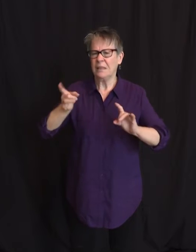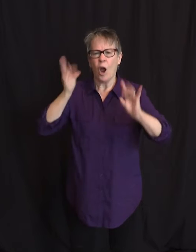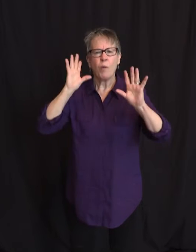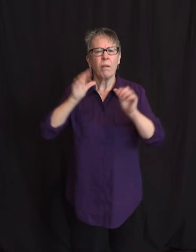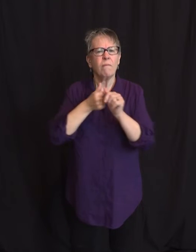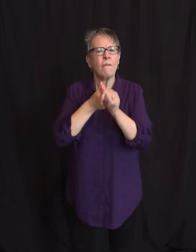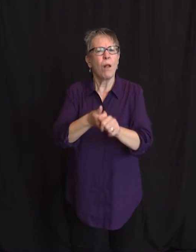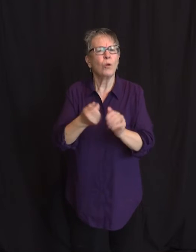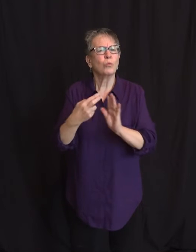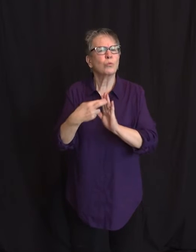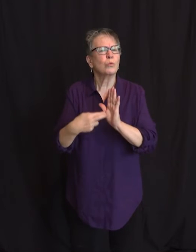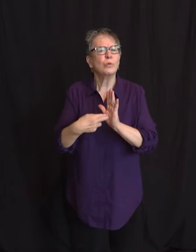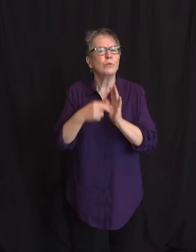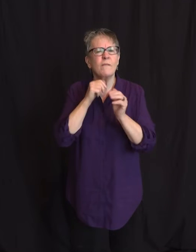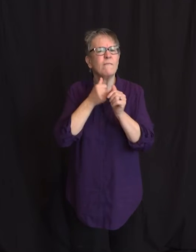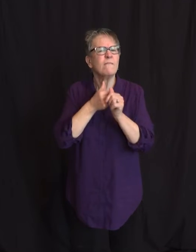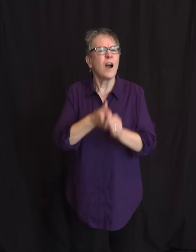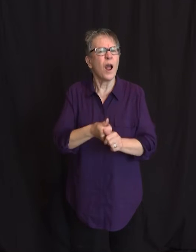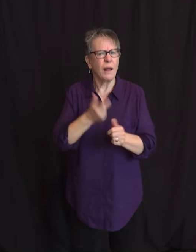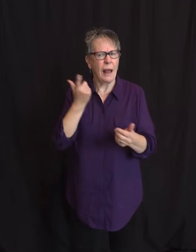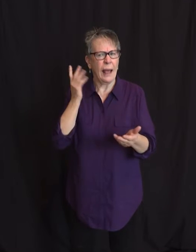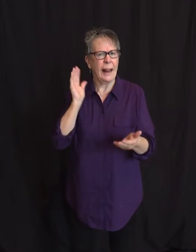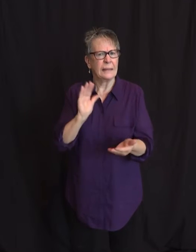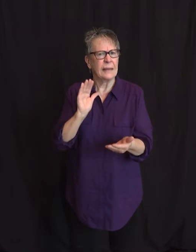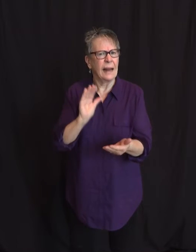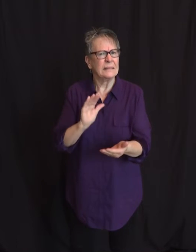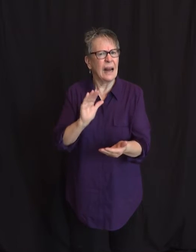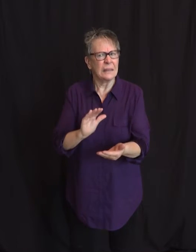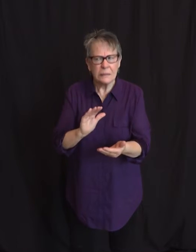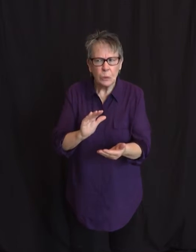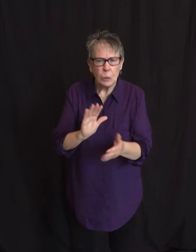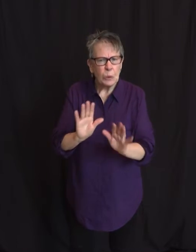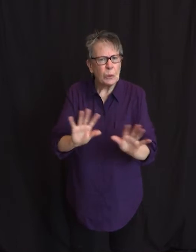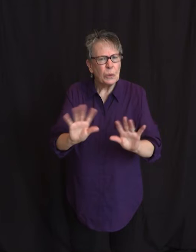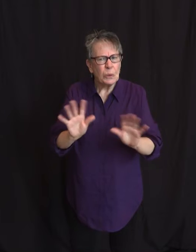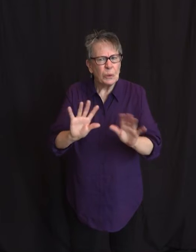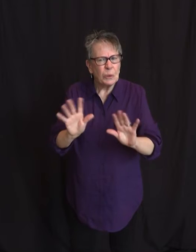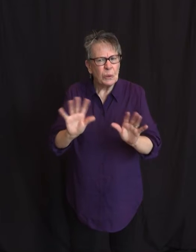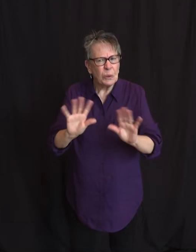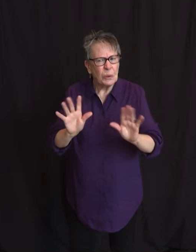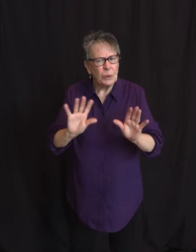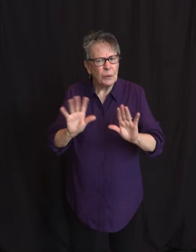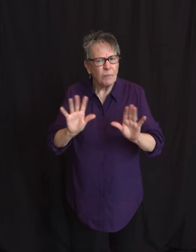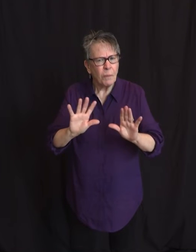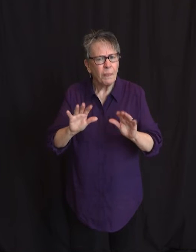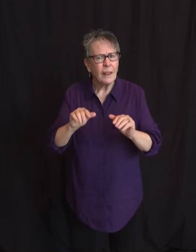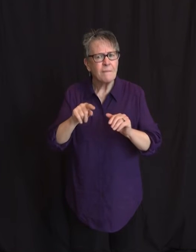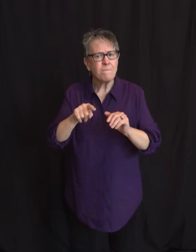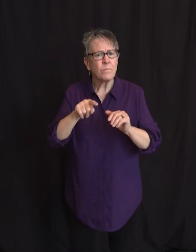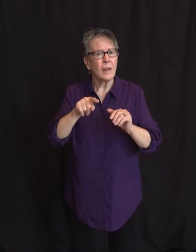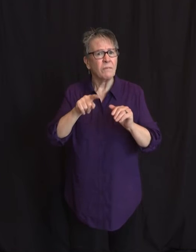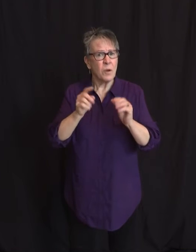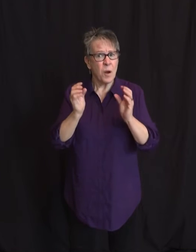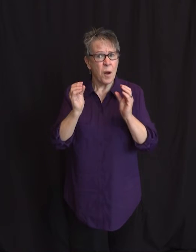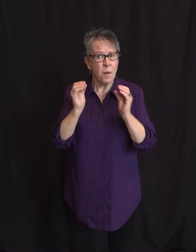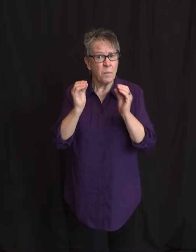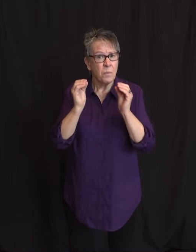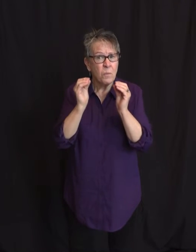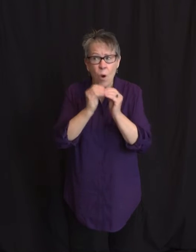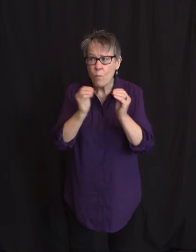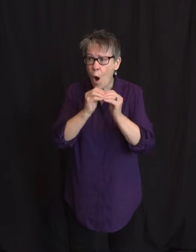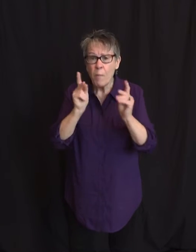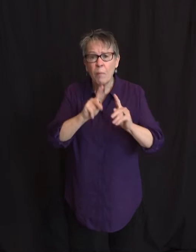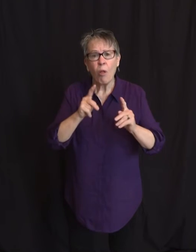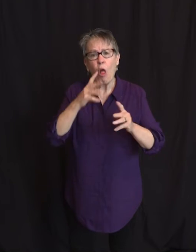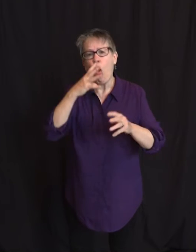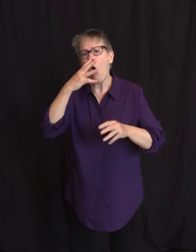our chances meaningfully of getting that semblance of norm on the shore sooner than later. And I'll be the happiest